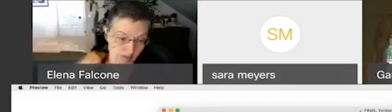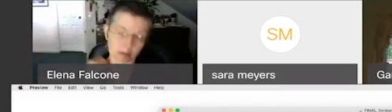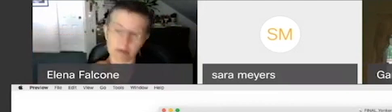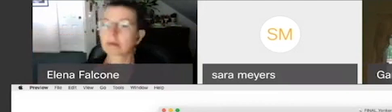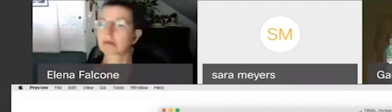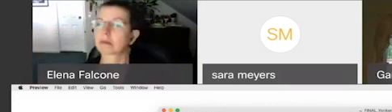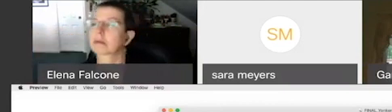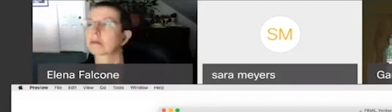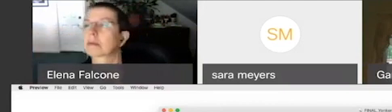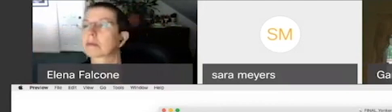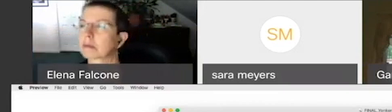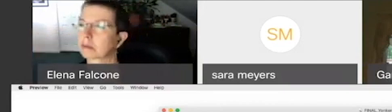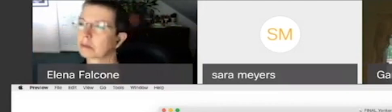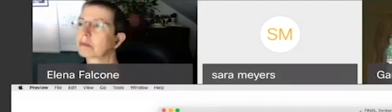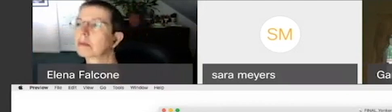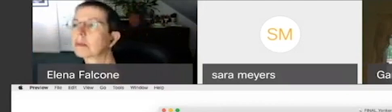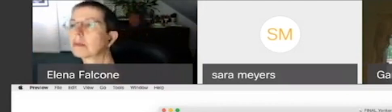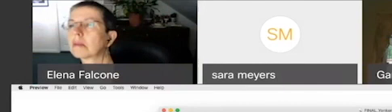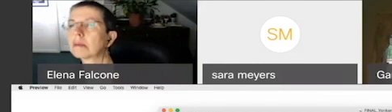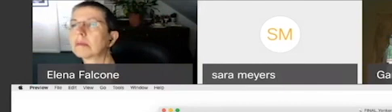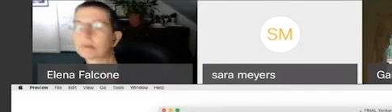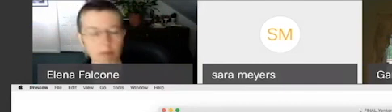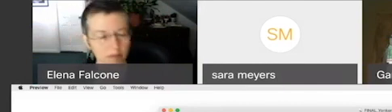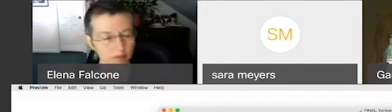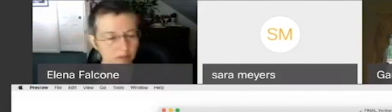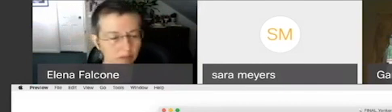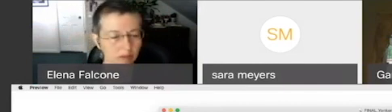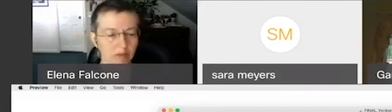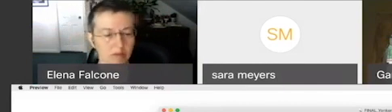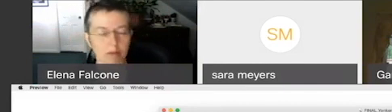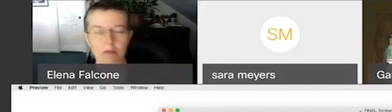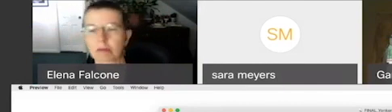dementia requires a care component as well.